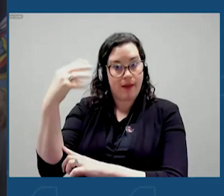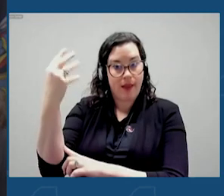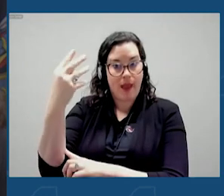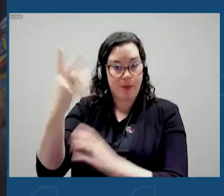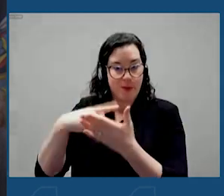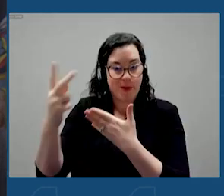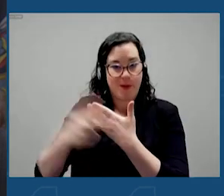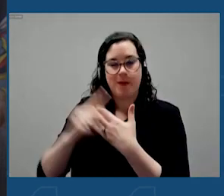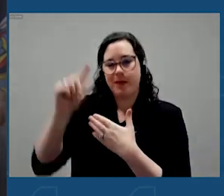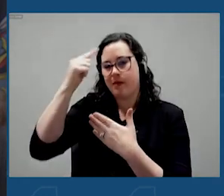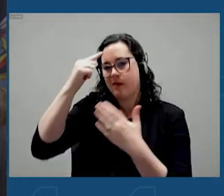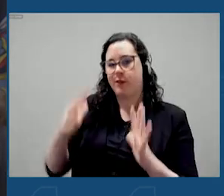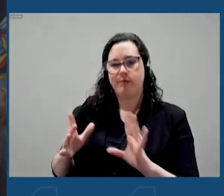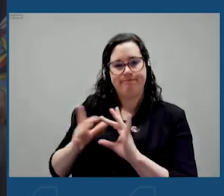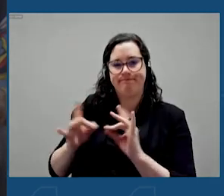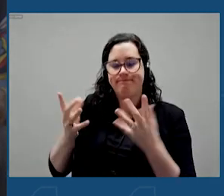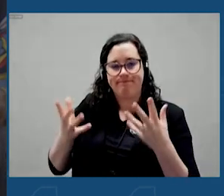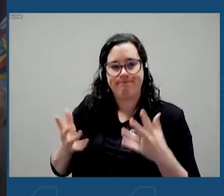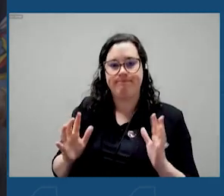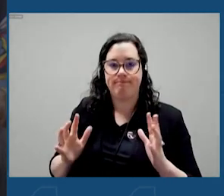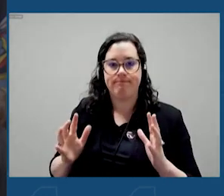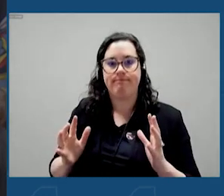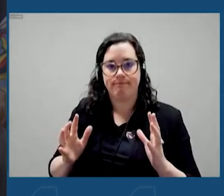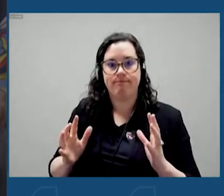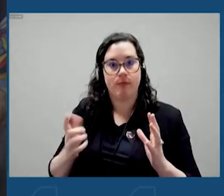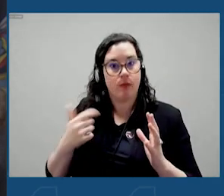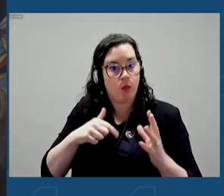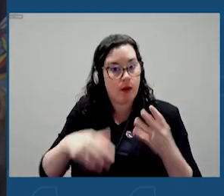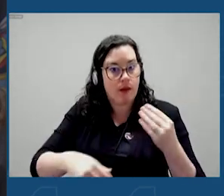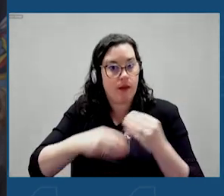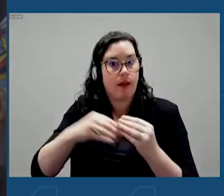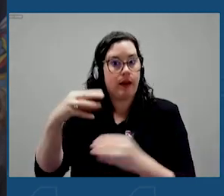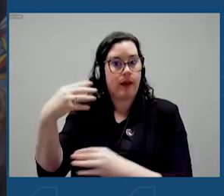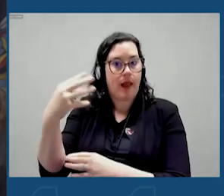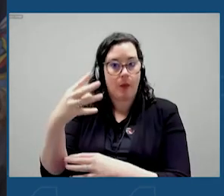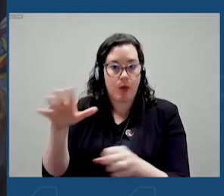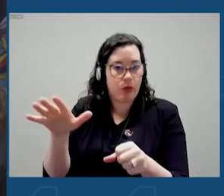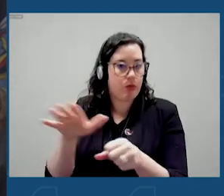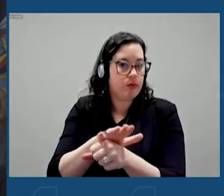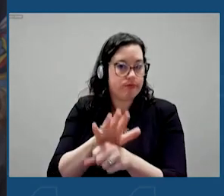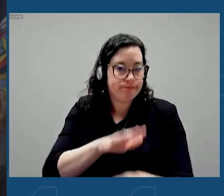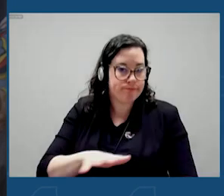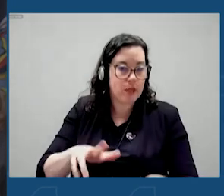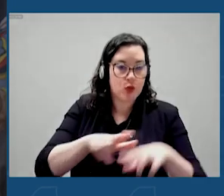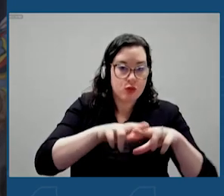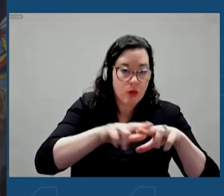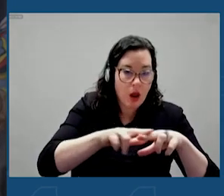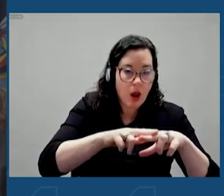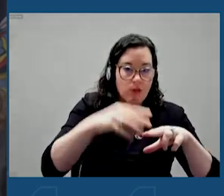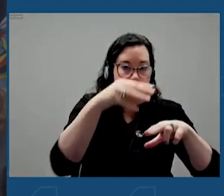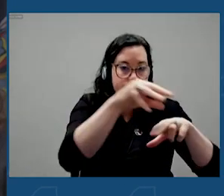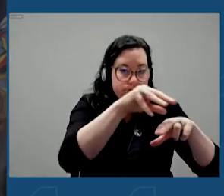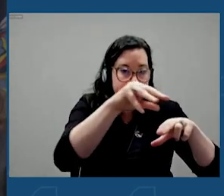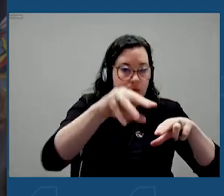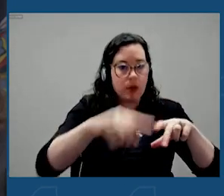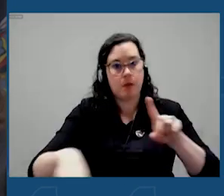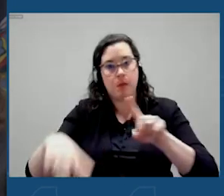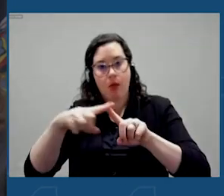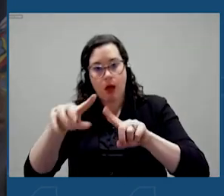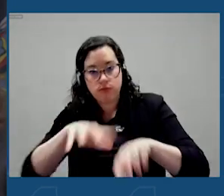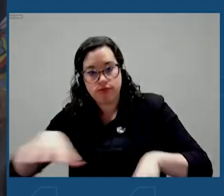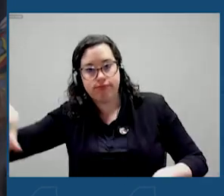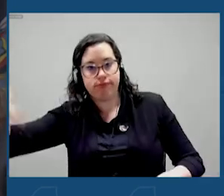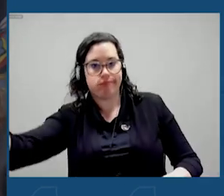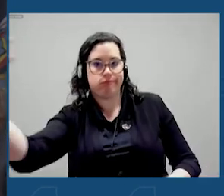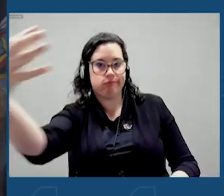said, we are adding cameras throughout the trains as well as in the subway system. And Chief Kempner and I were